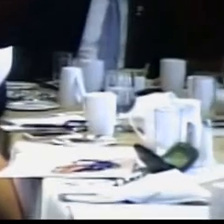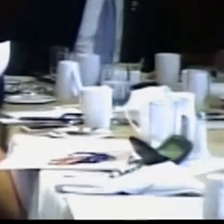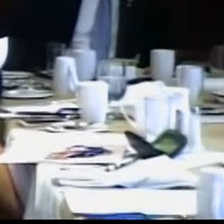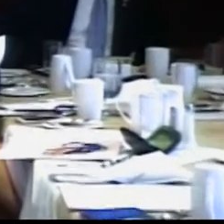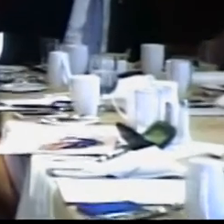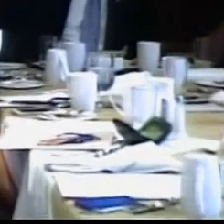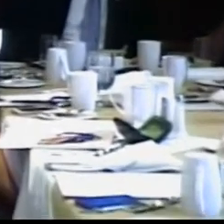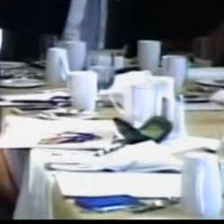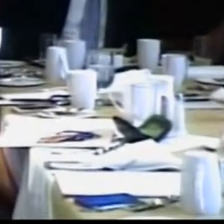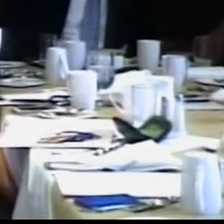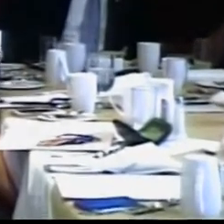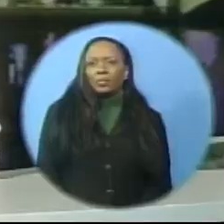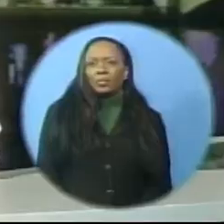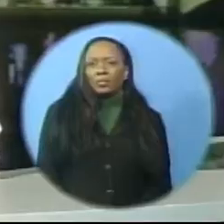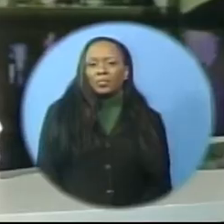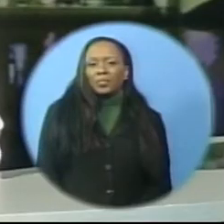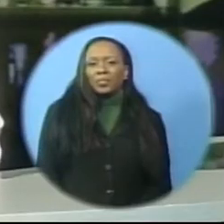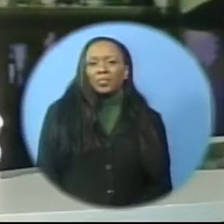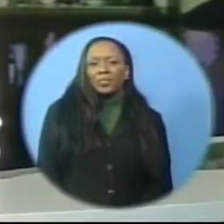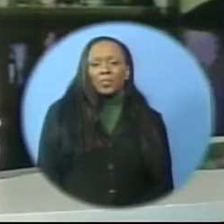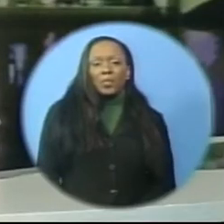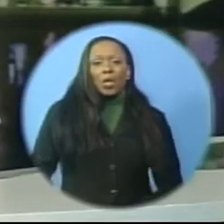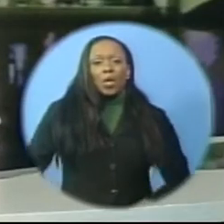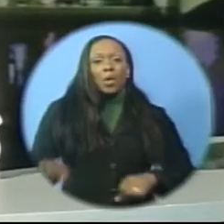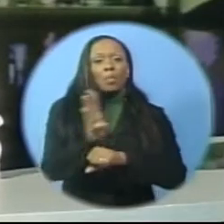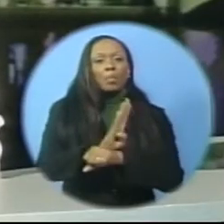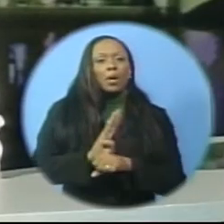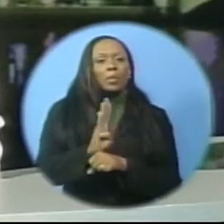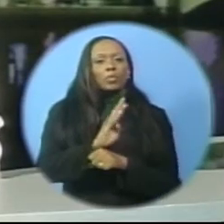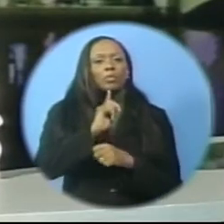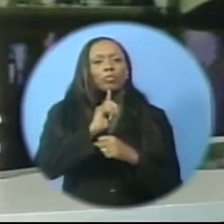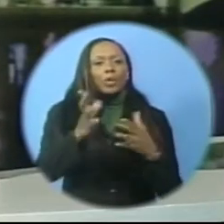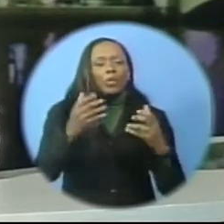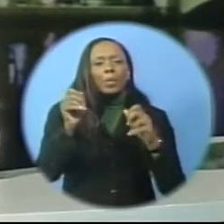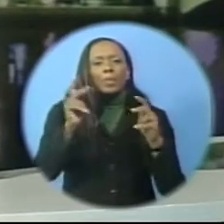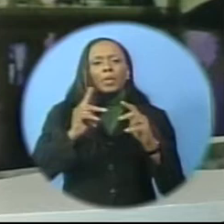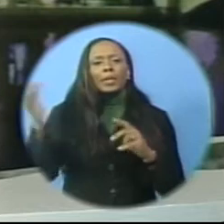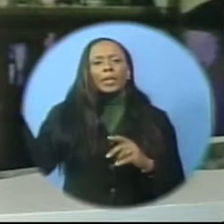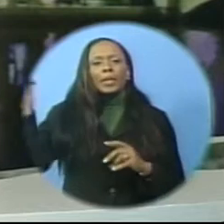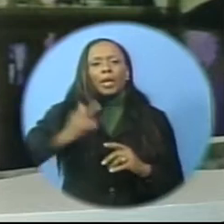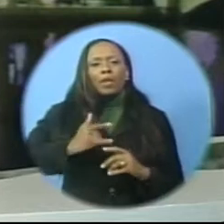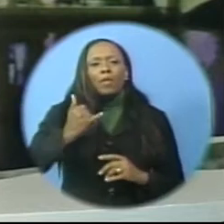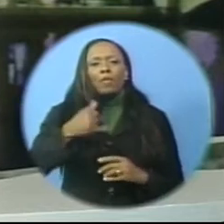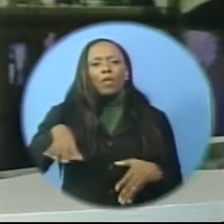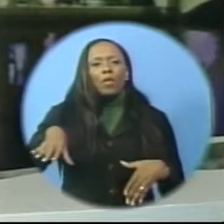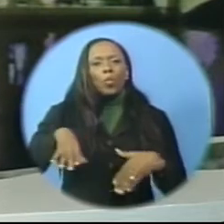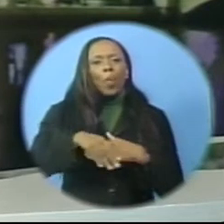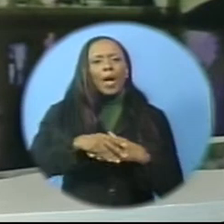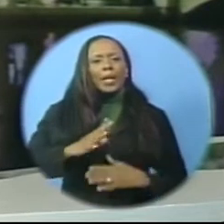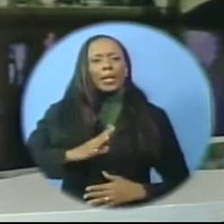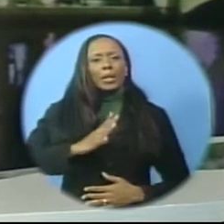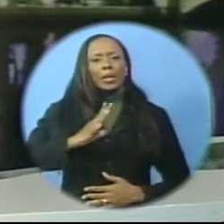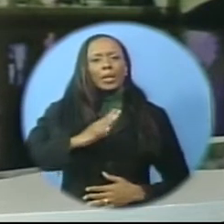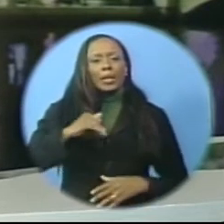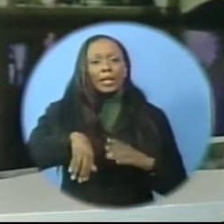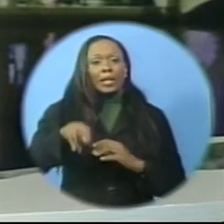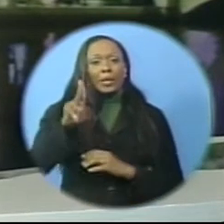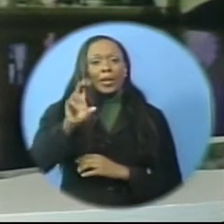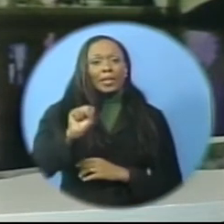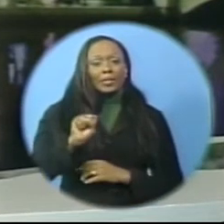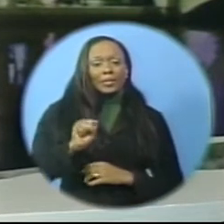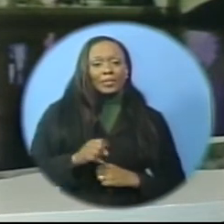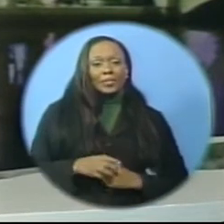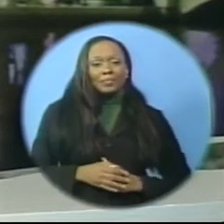symposium wraps up on Sunday. Barbados is aggressively going after the luxury wedding market in the United